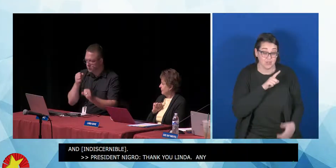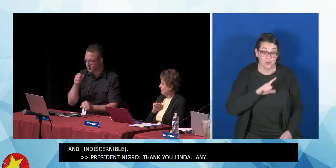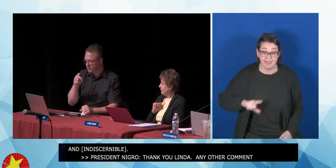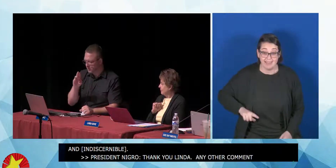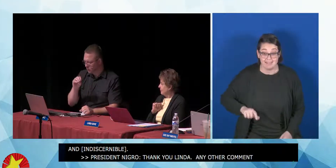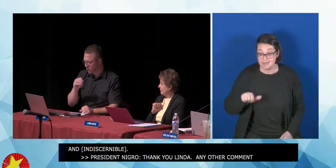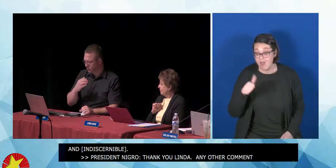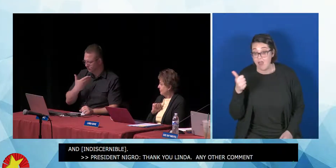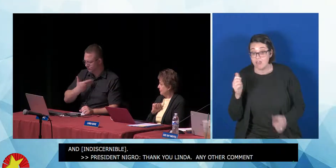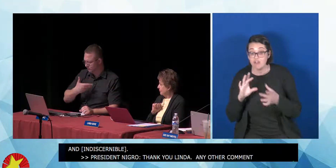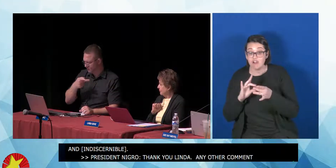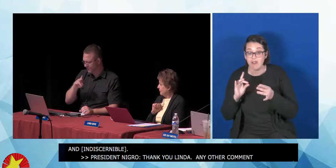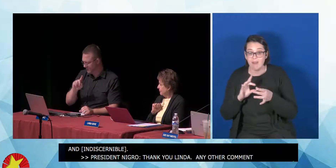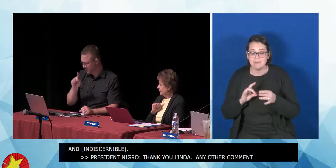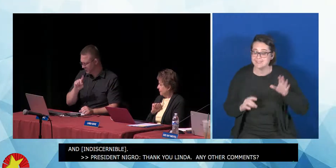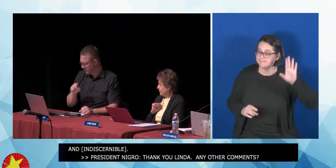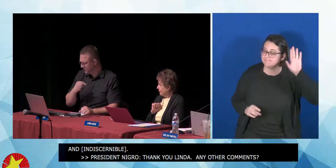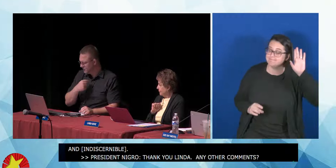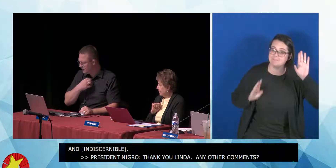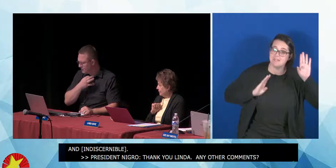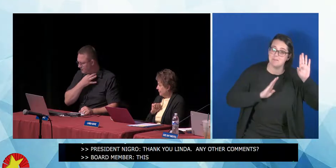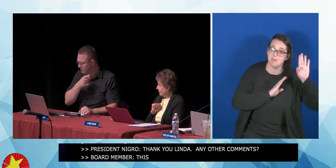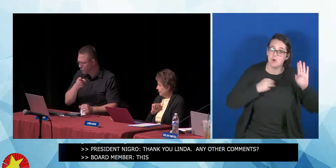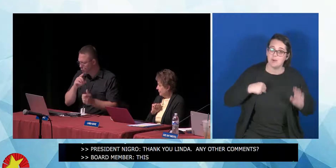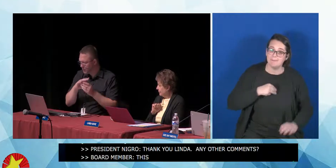This is Board Member Jantz.